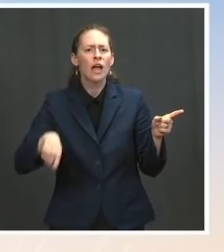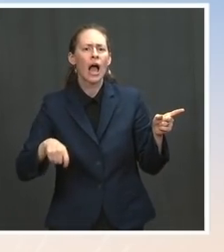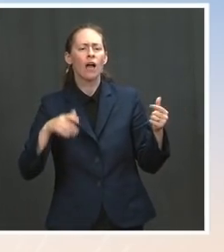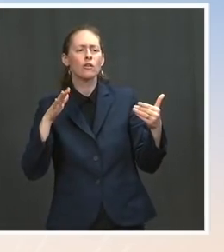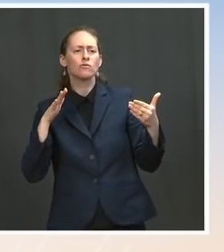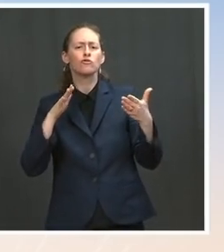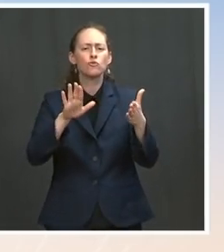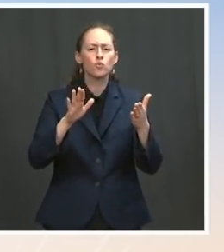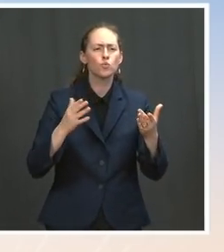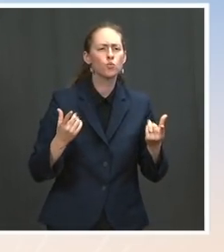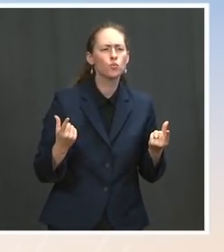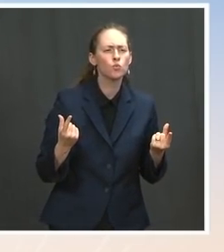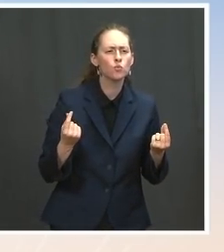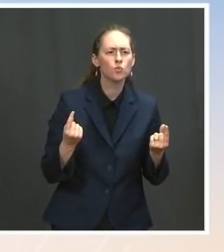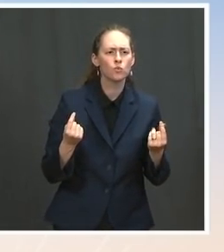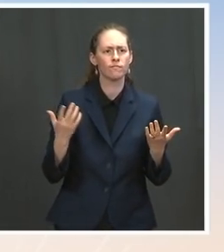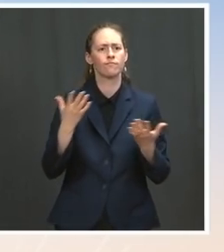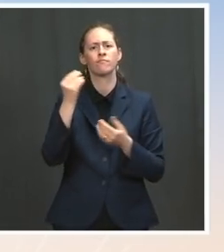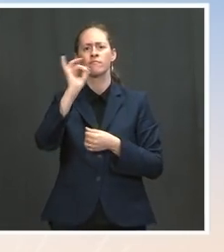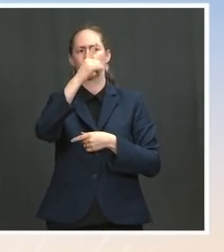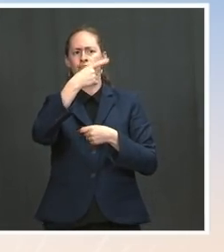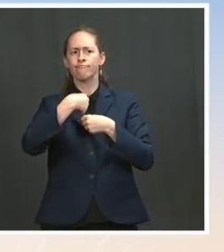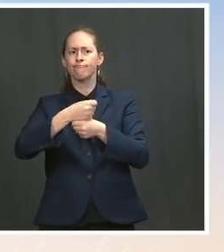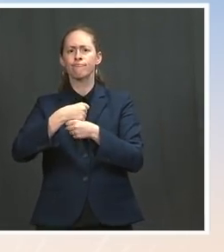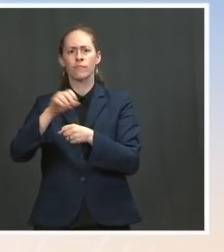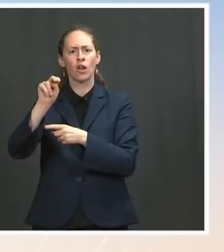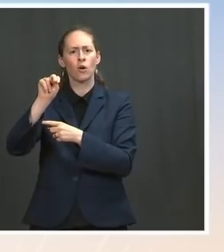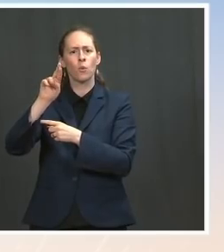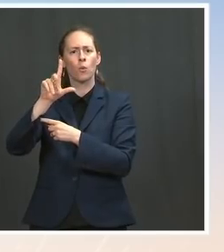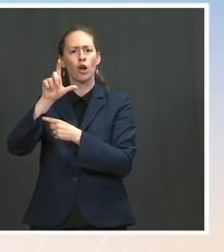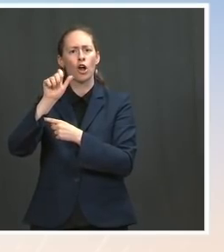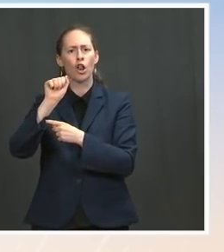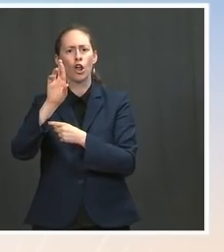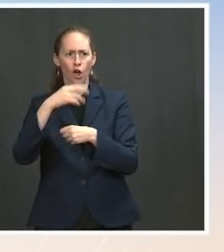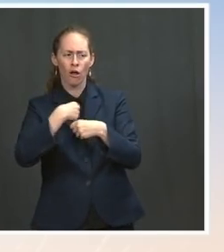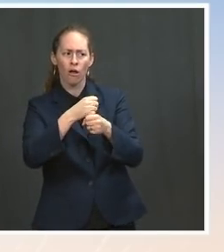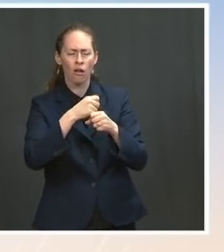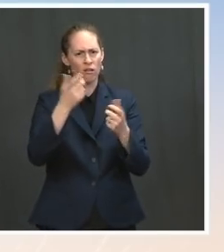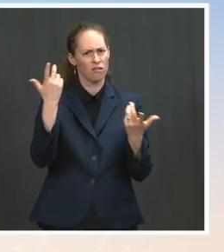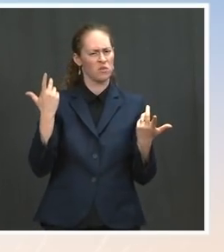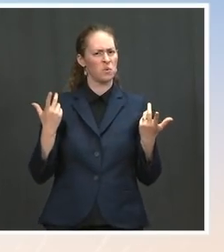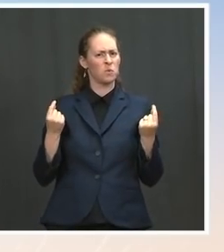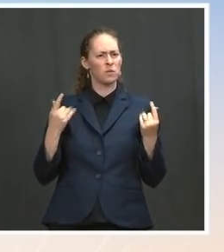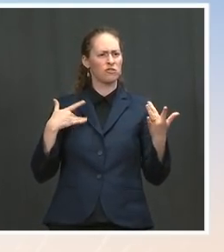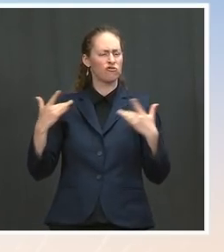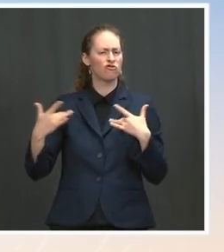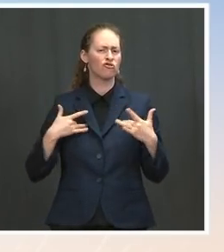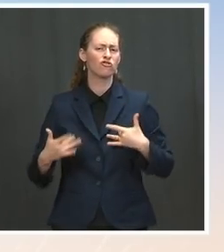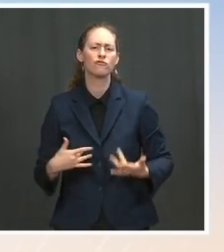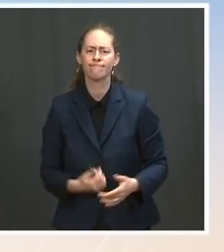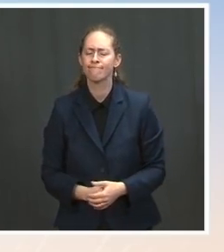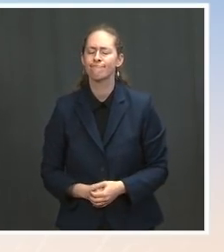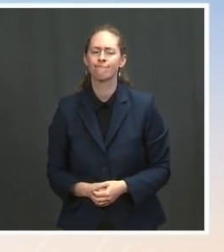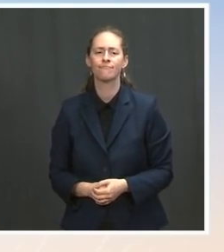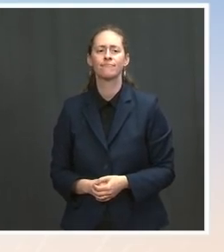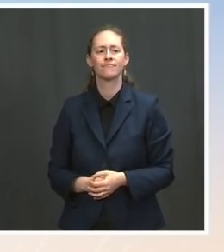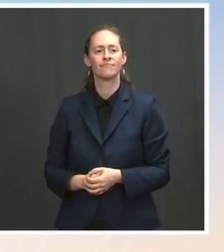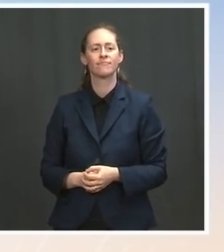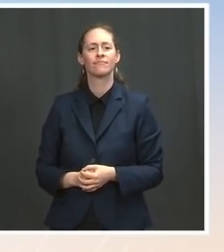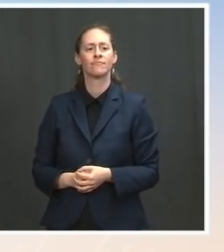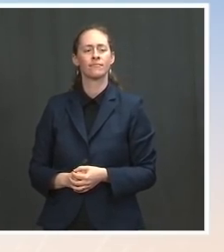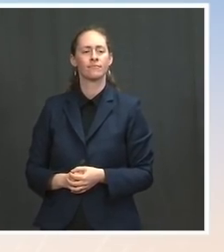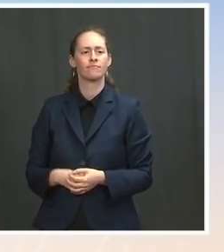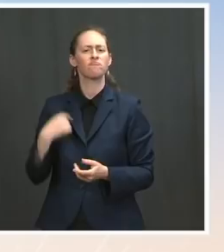and security. So lots to discuss. Go ahead. Just to put a fine point on this very quickly, is it President Biden's view that President Putin